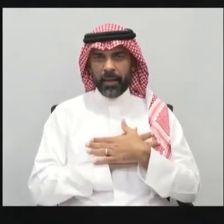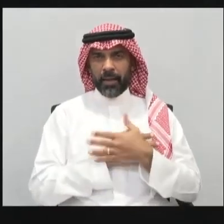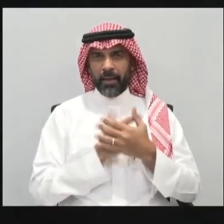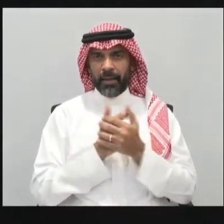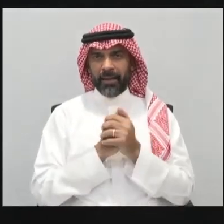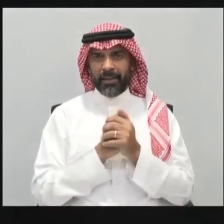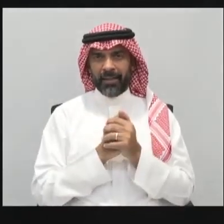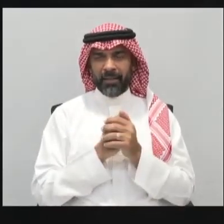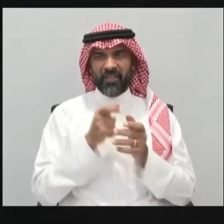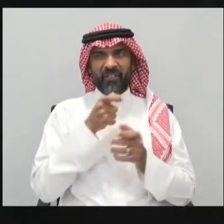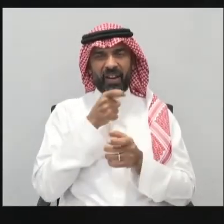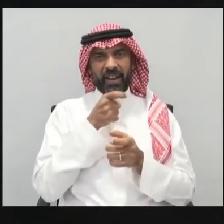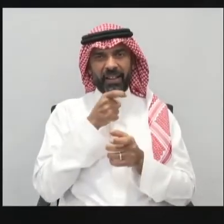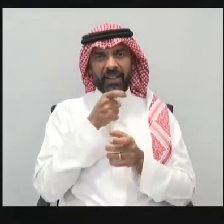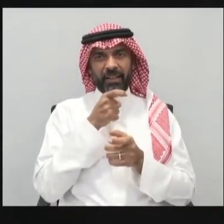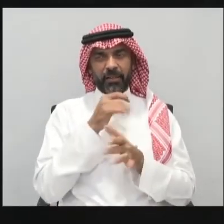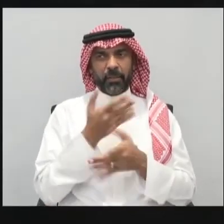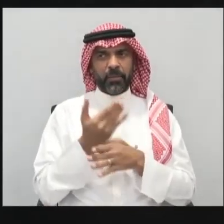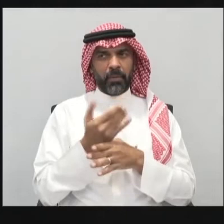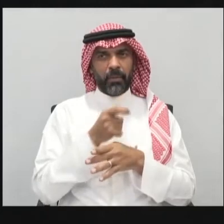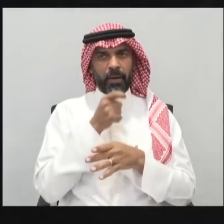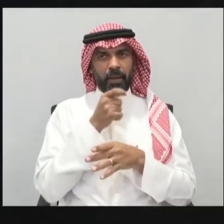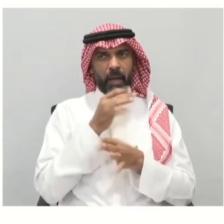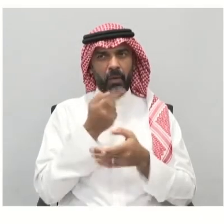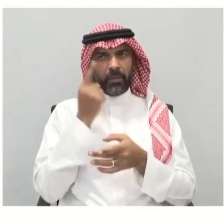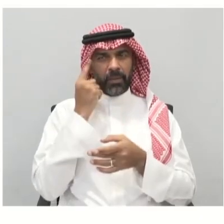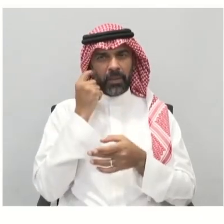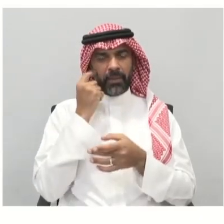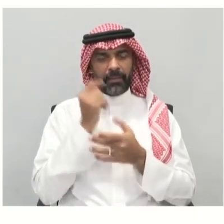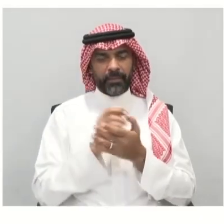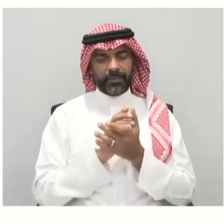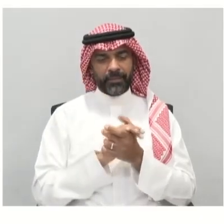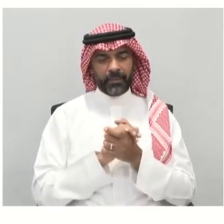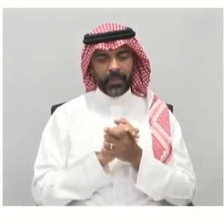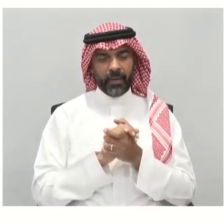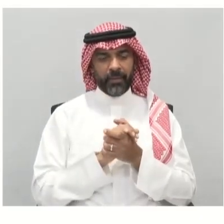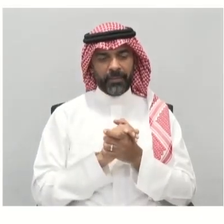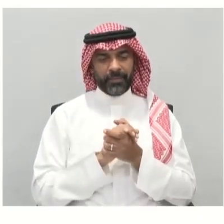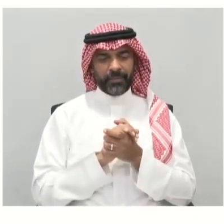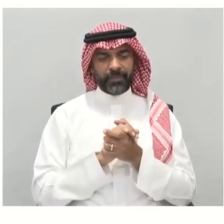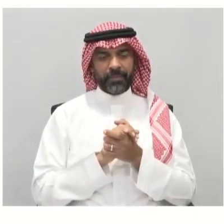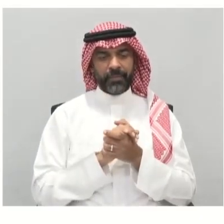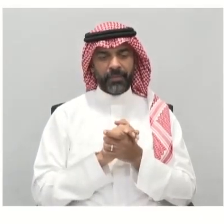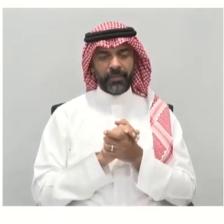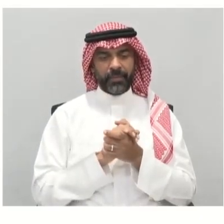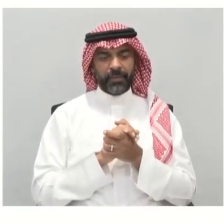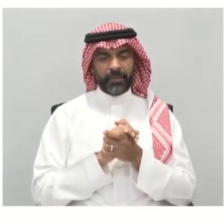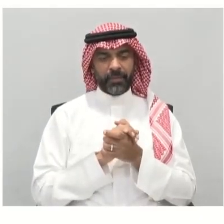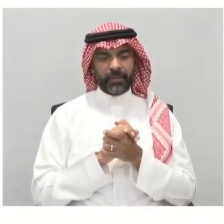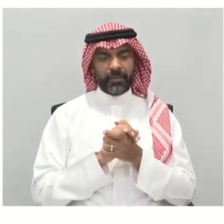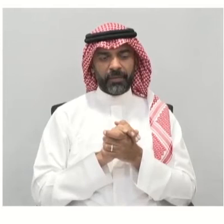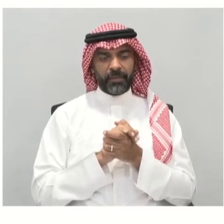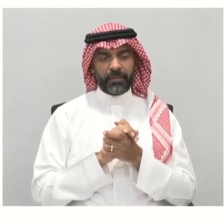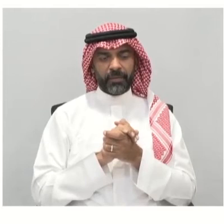let's choose Friday. You know what? Let's choose Saturday today, this time. What day do you like? We can say,